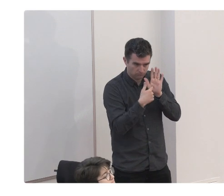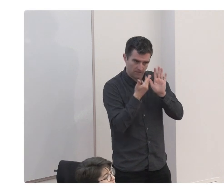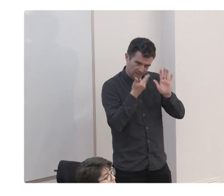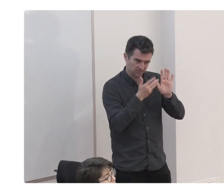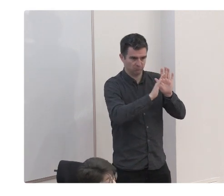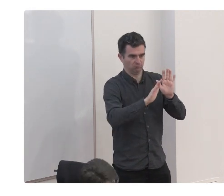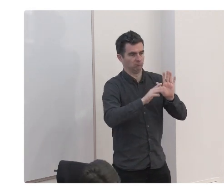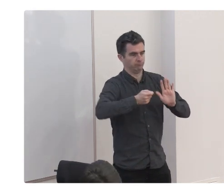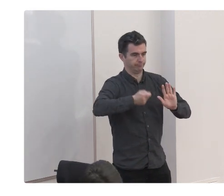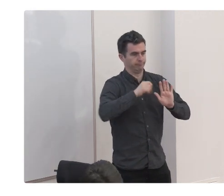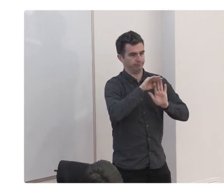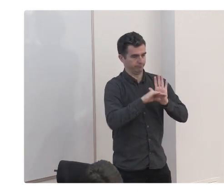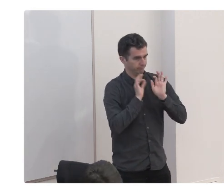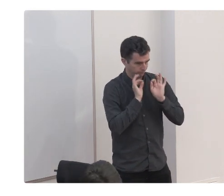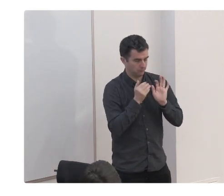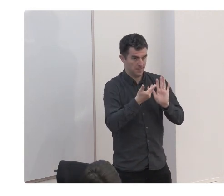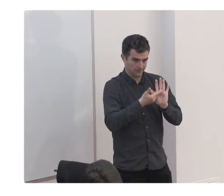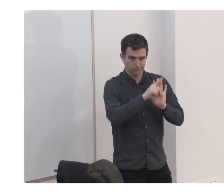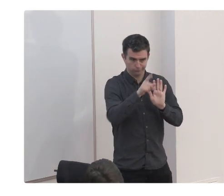we try to advocate for